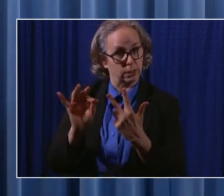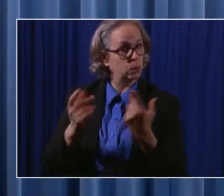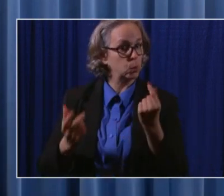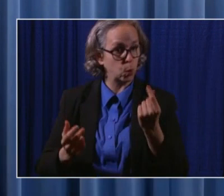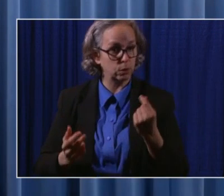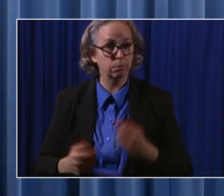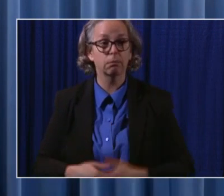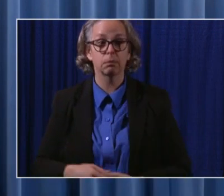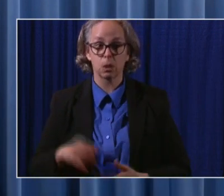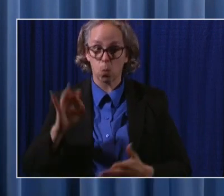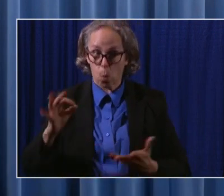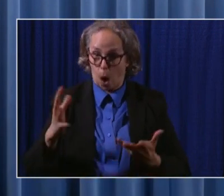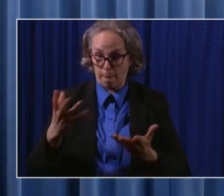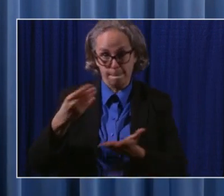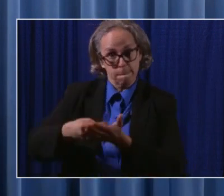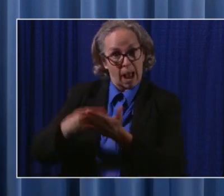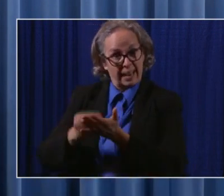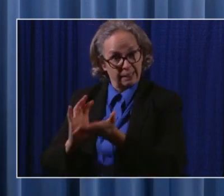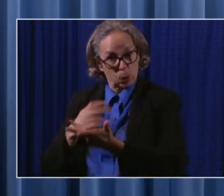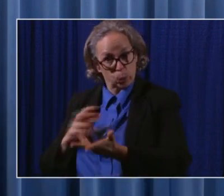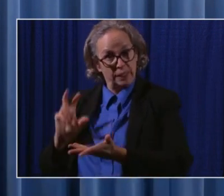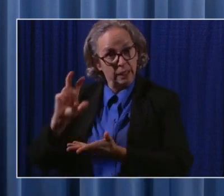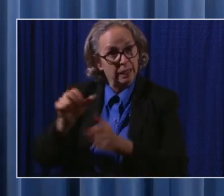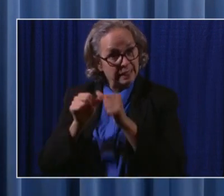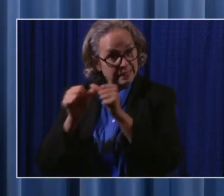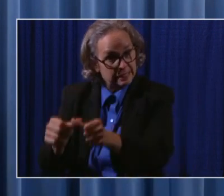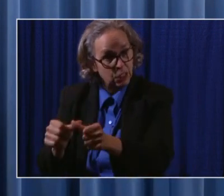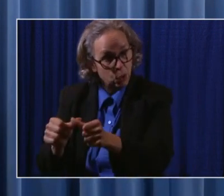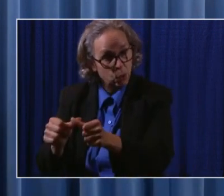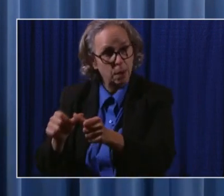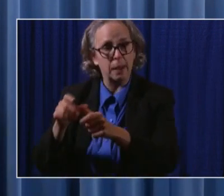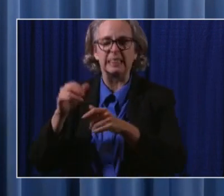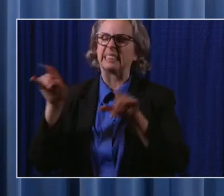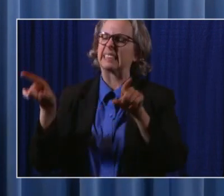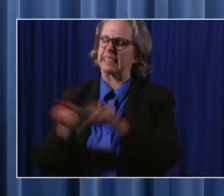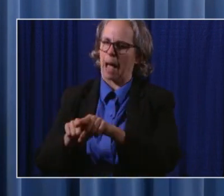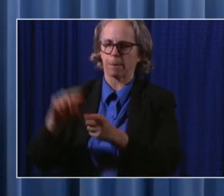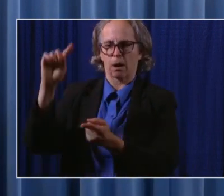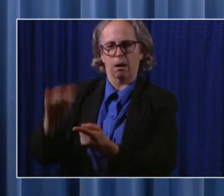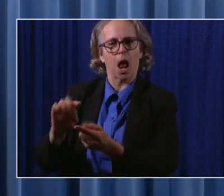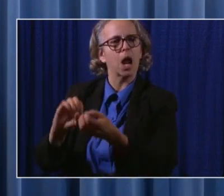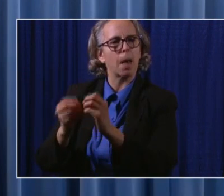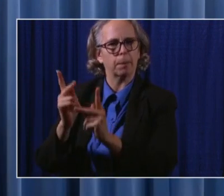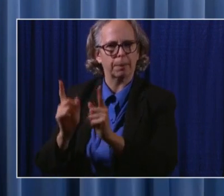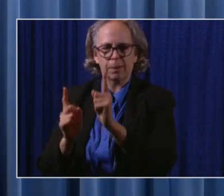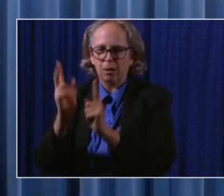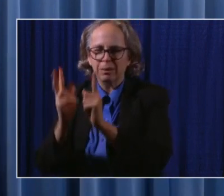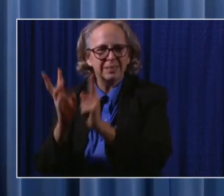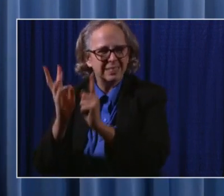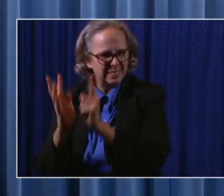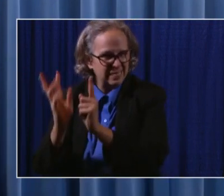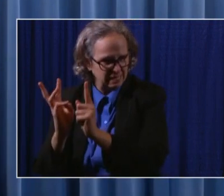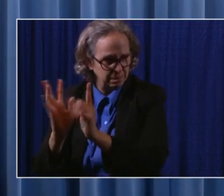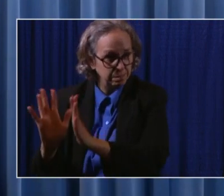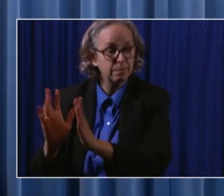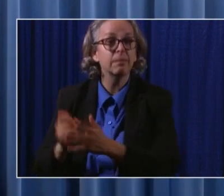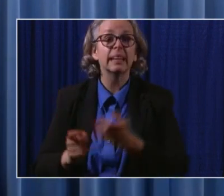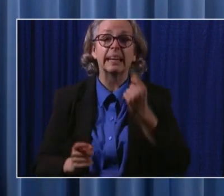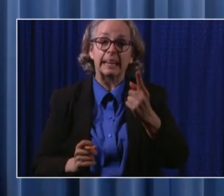small ratio, or if they elect not to do that, then they will go back to the normal statutory ratio.